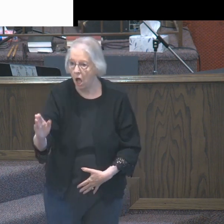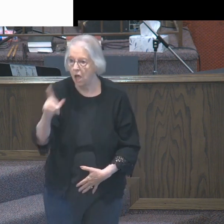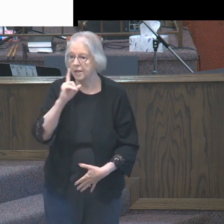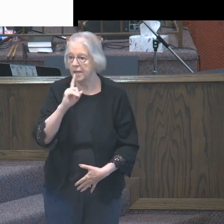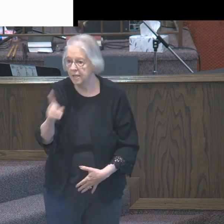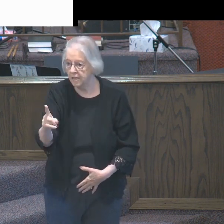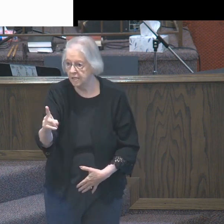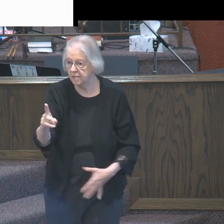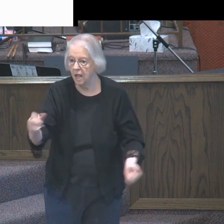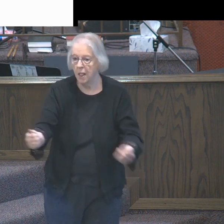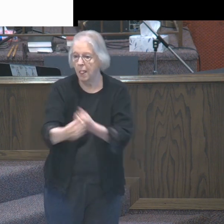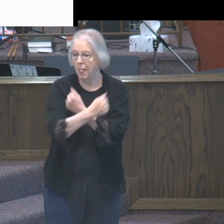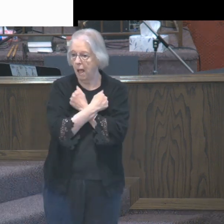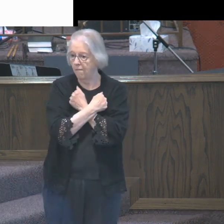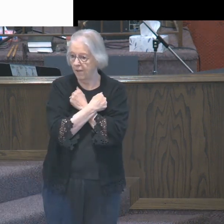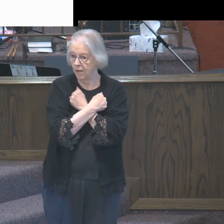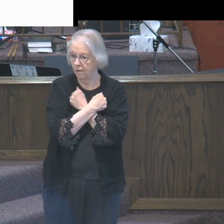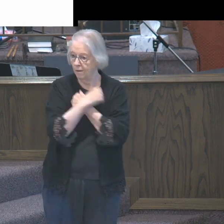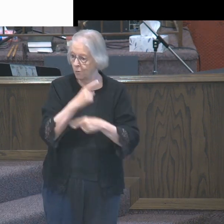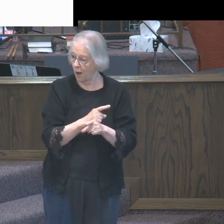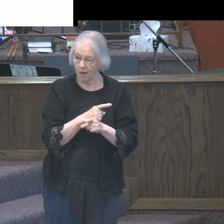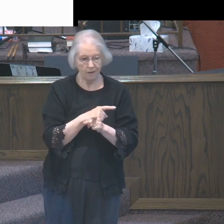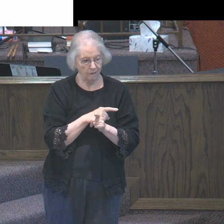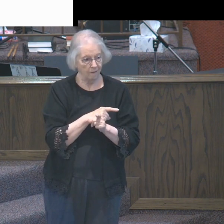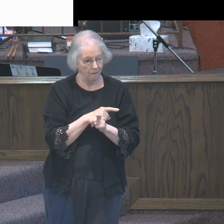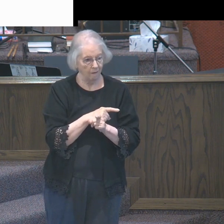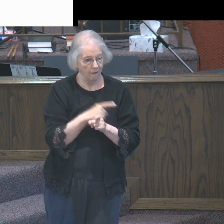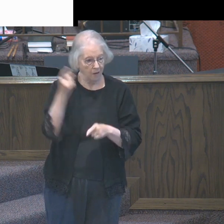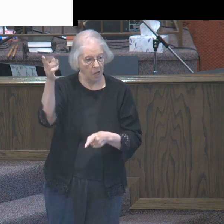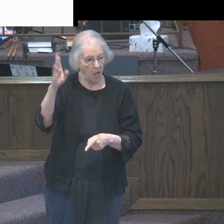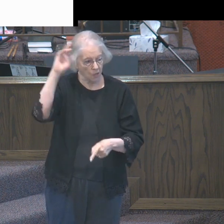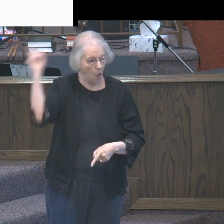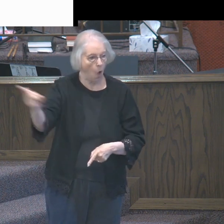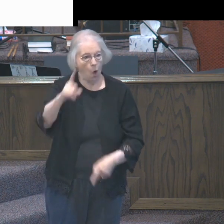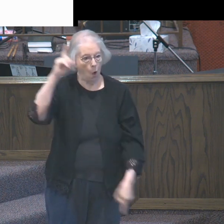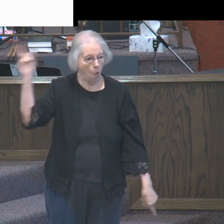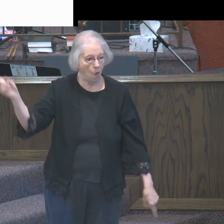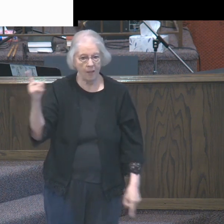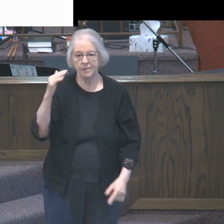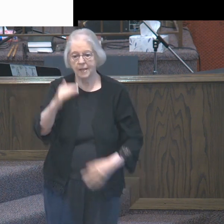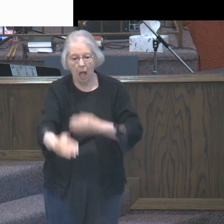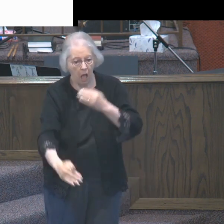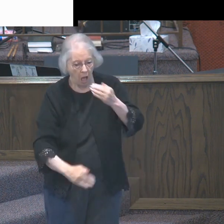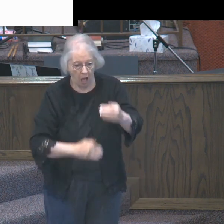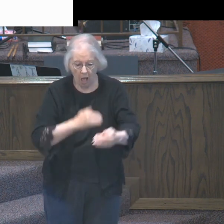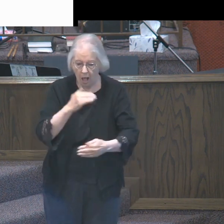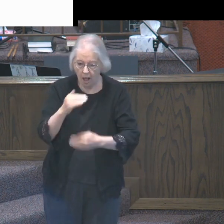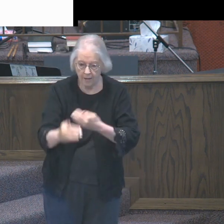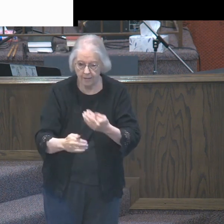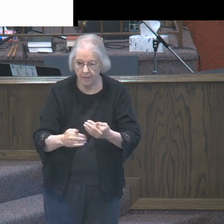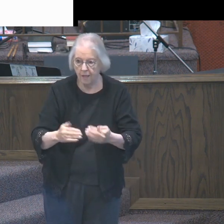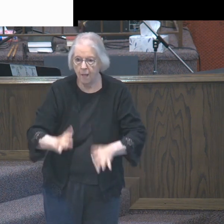loving and kind and merciful and